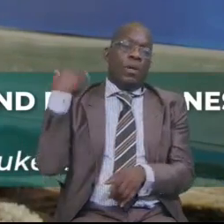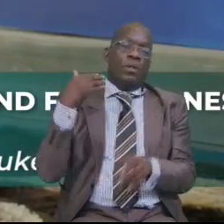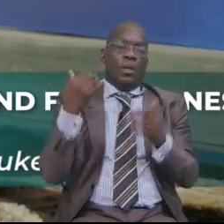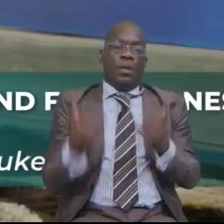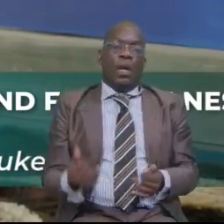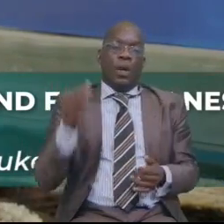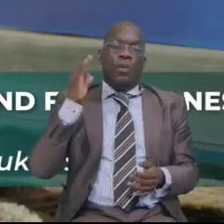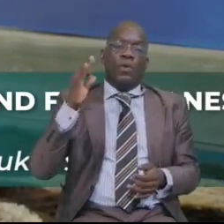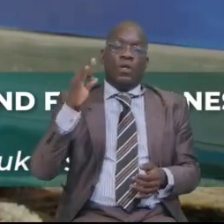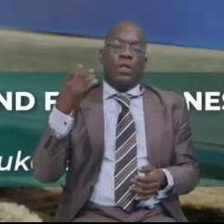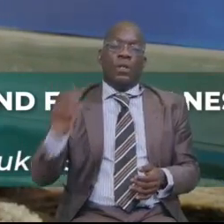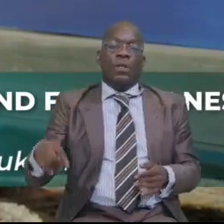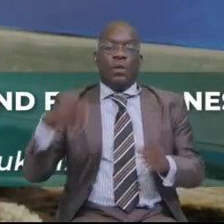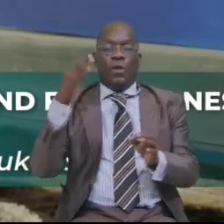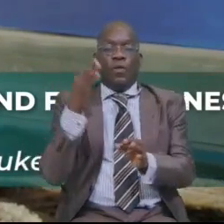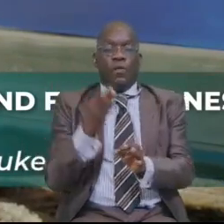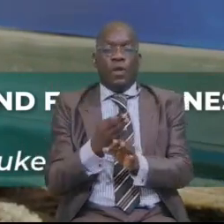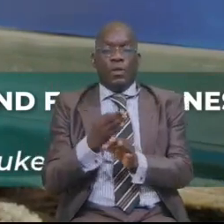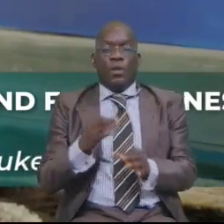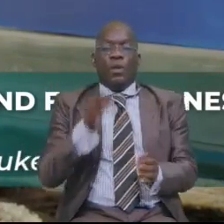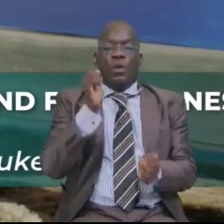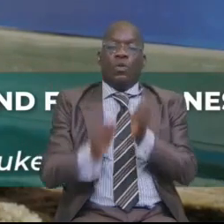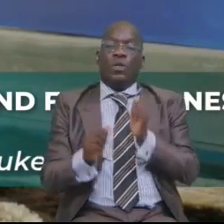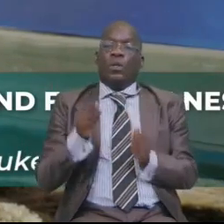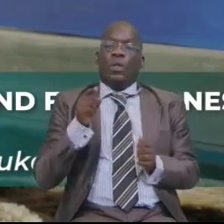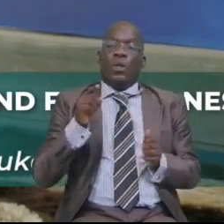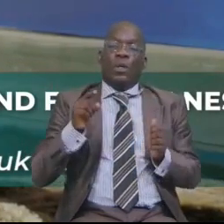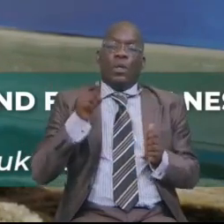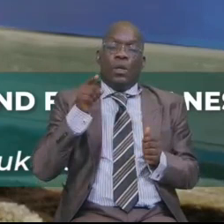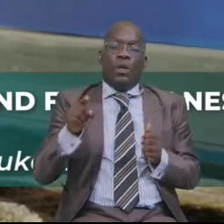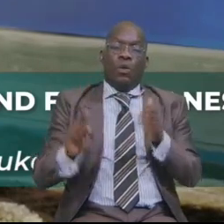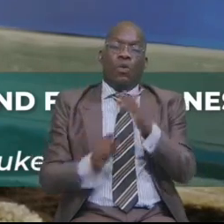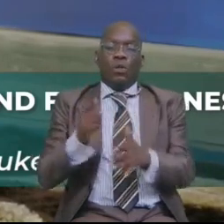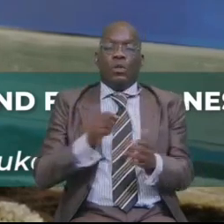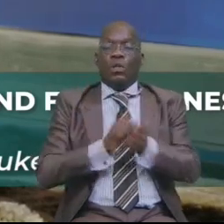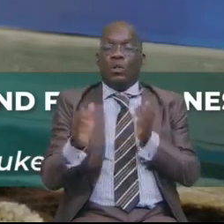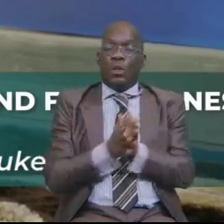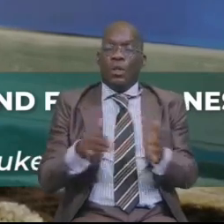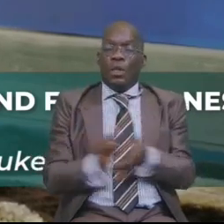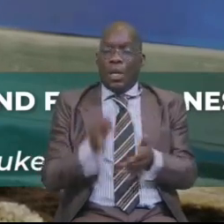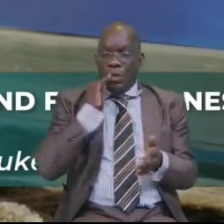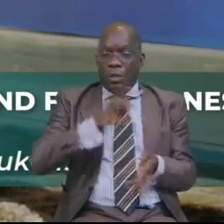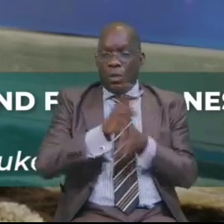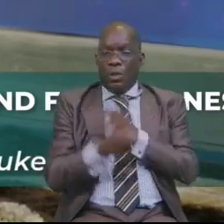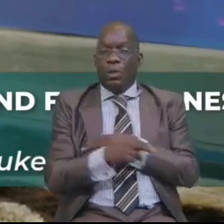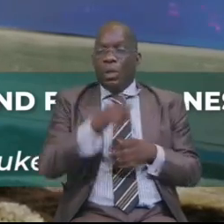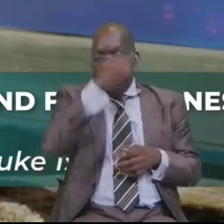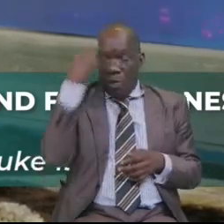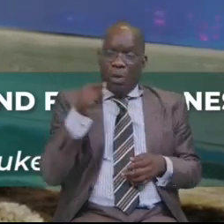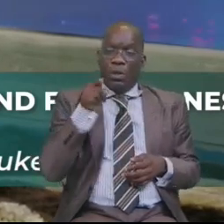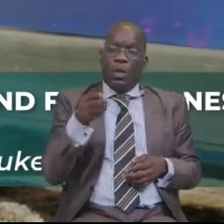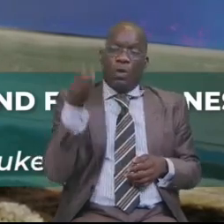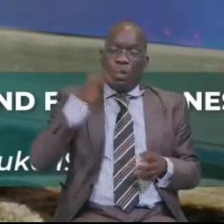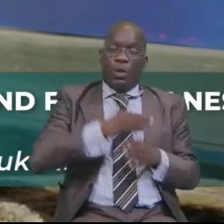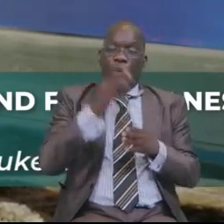preaches the faith which he once destroyed. That's repentance. Because he was a totally changed man